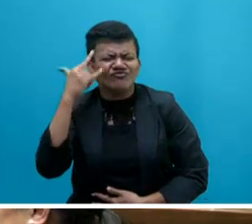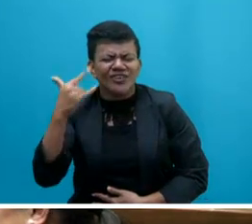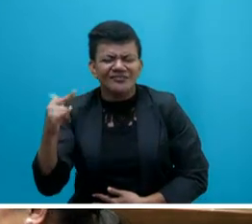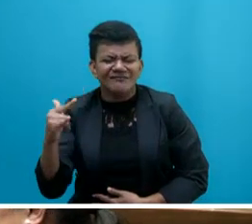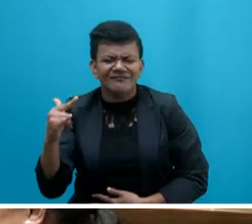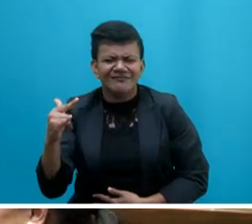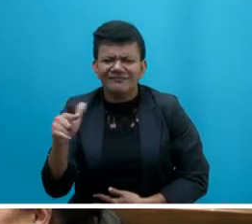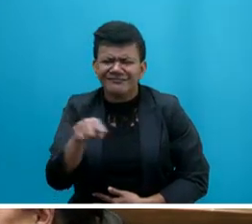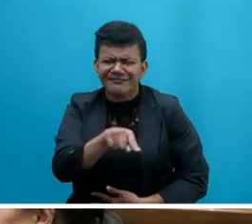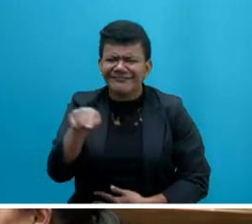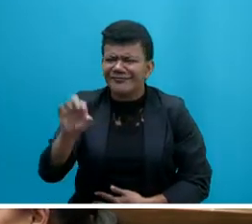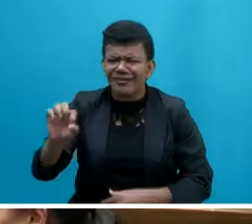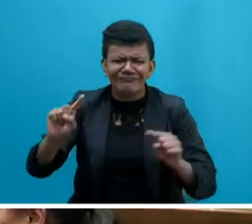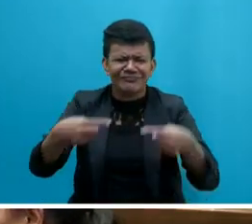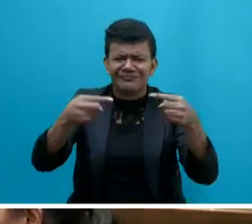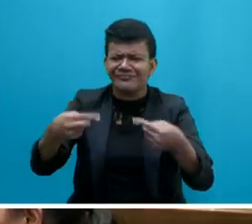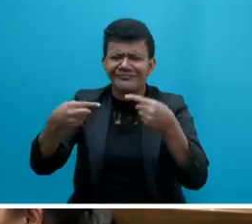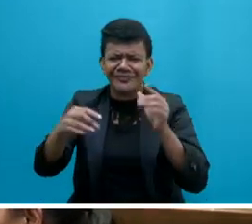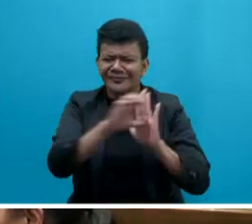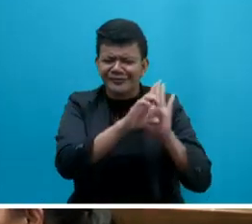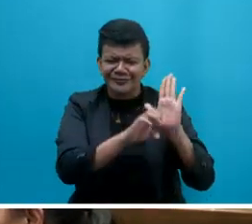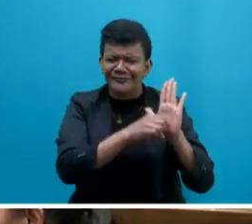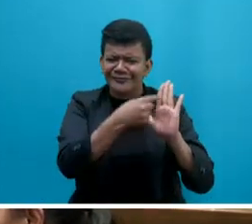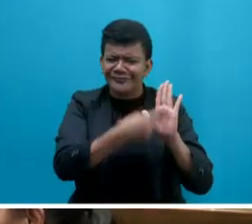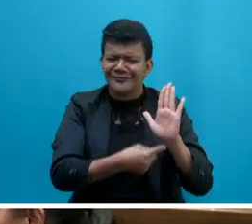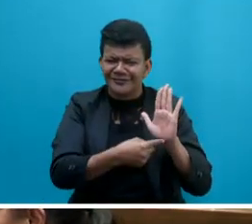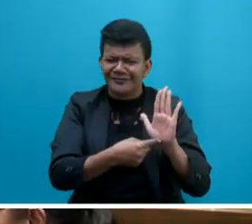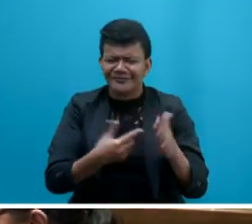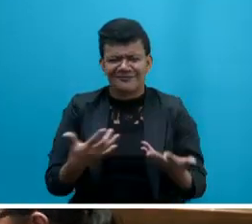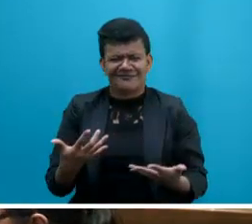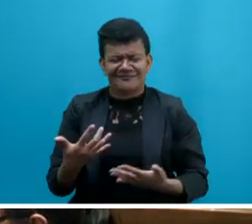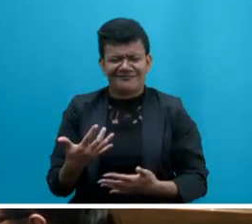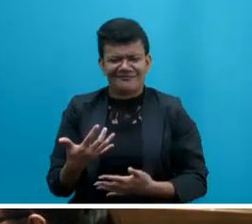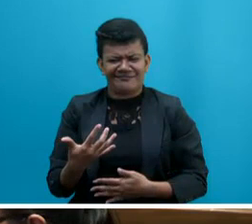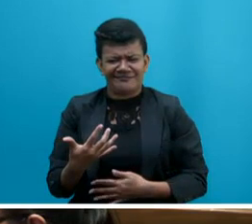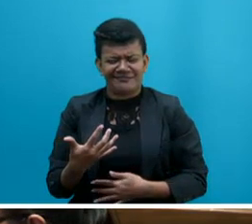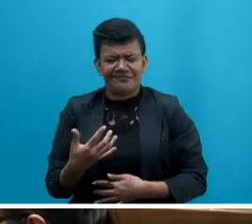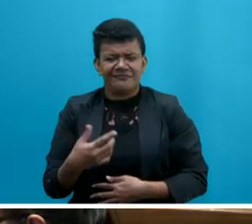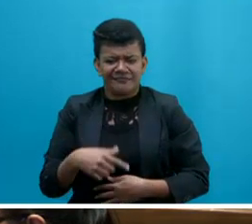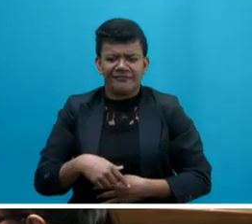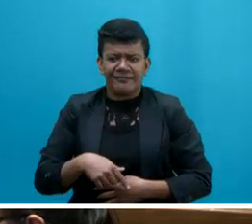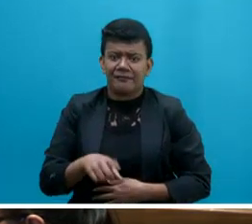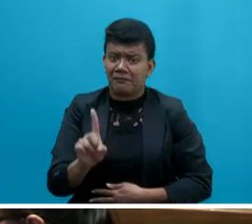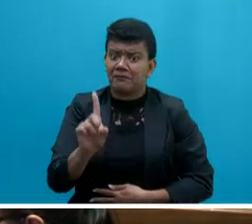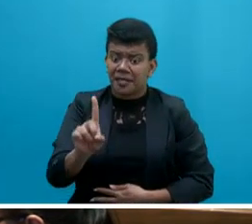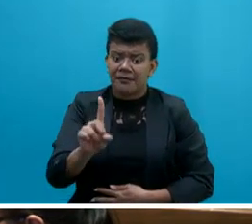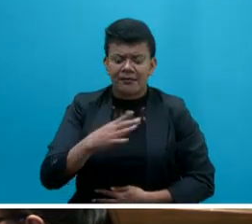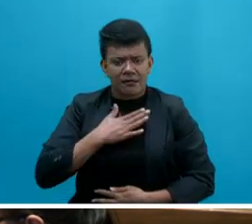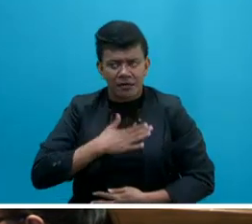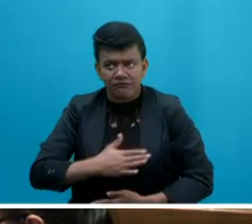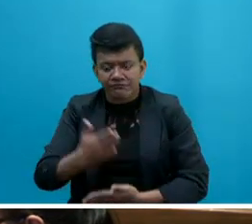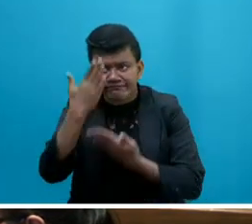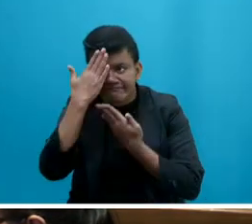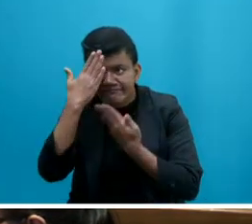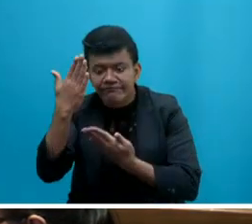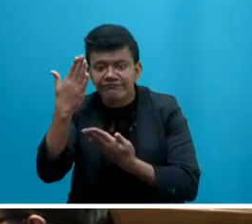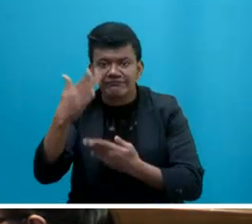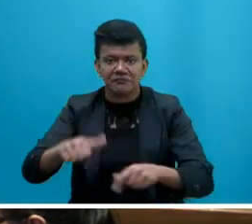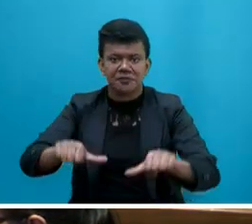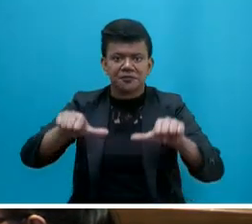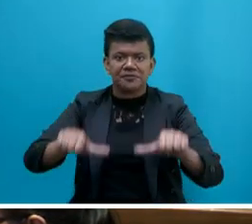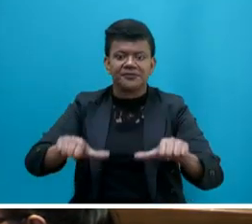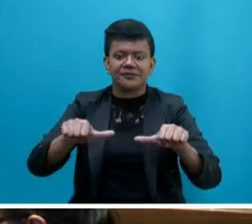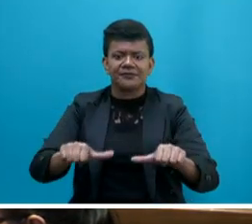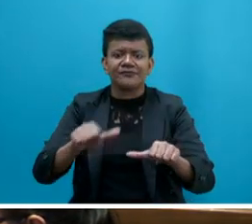it is ridiculous to say the least. I applaud His Excellency for highlighting the names and contributions of our